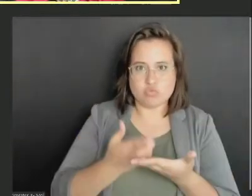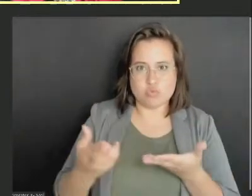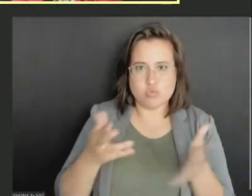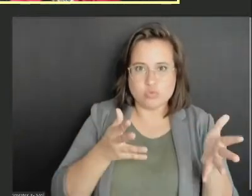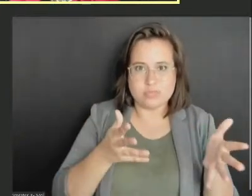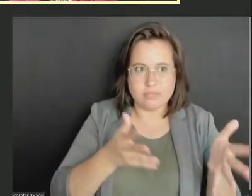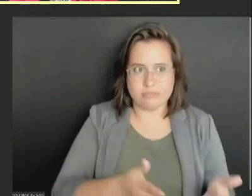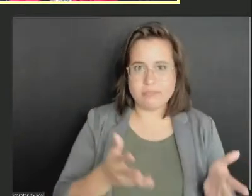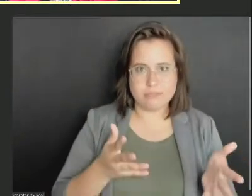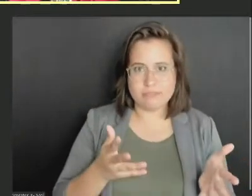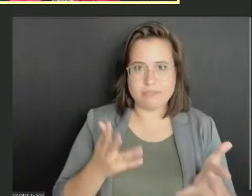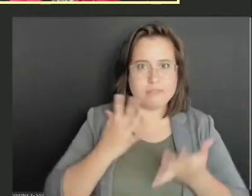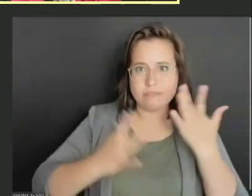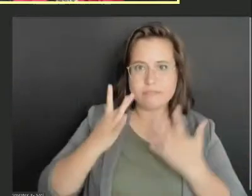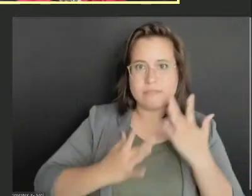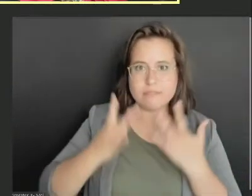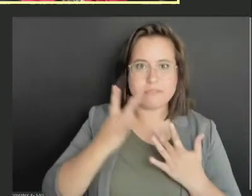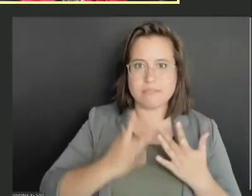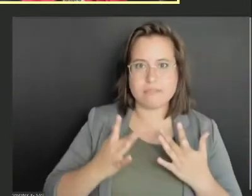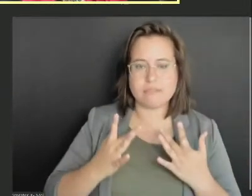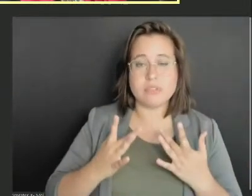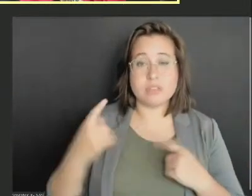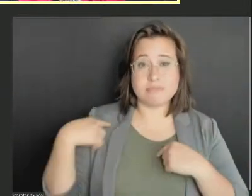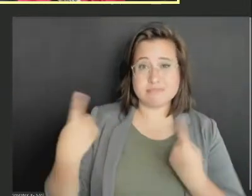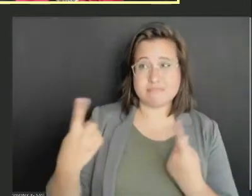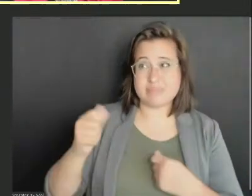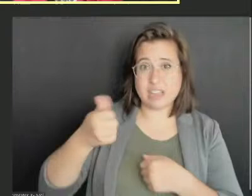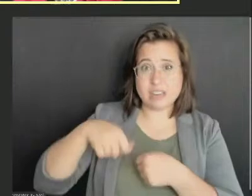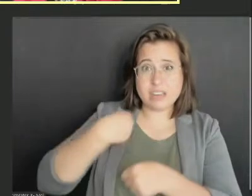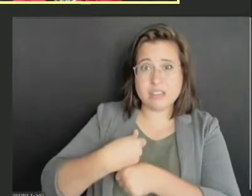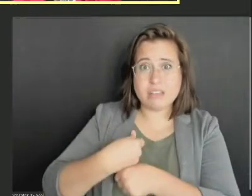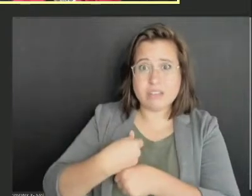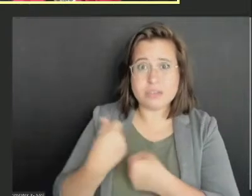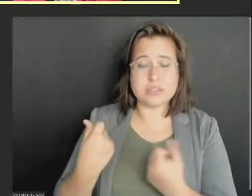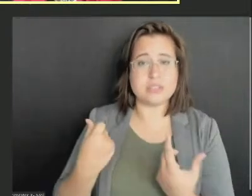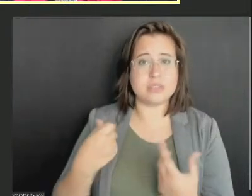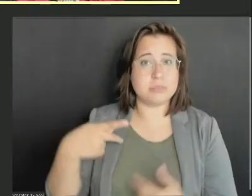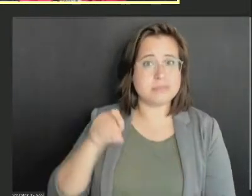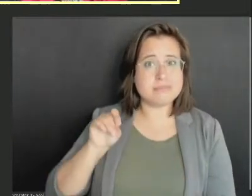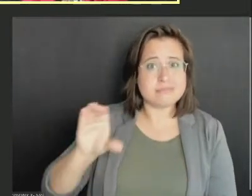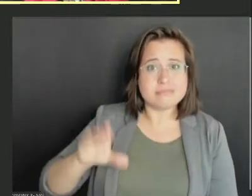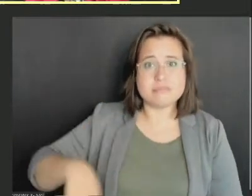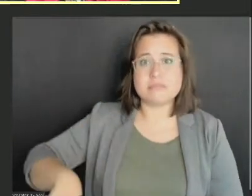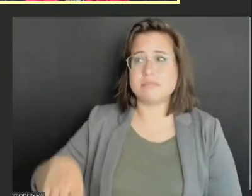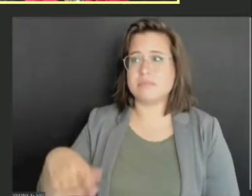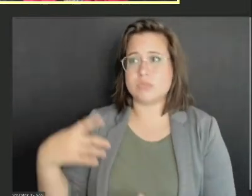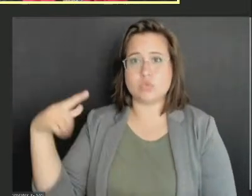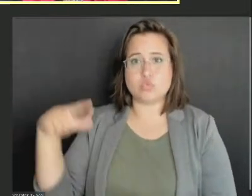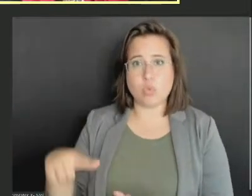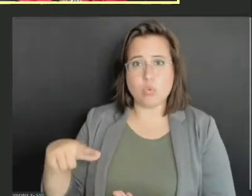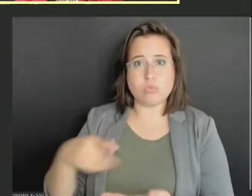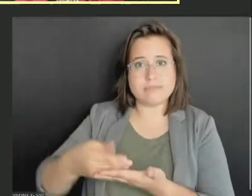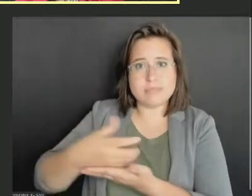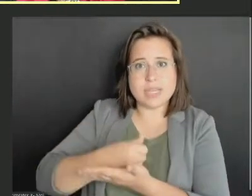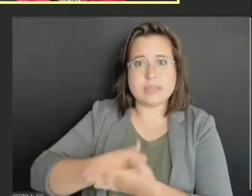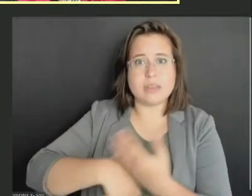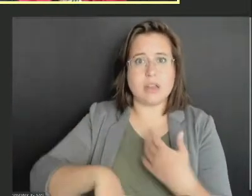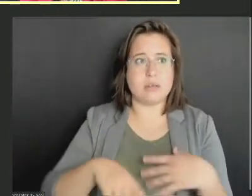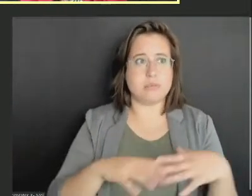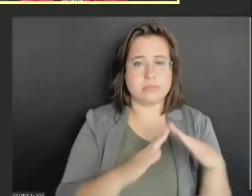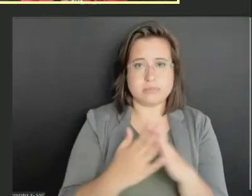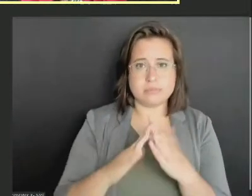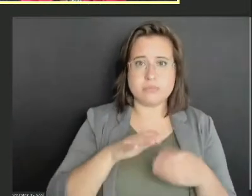Because for a decade, communities of color, low income, and rural communities have seen their hospitals and their